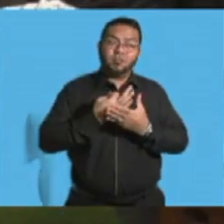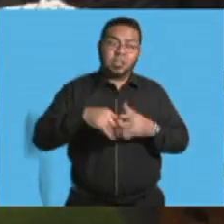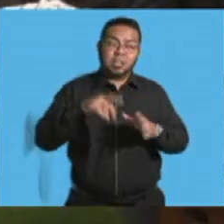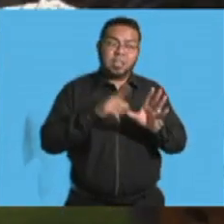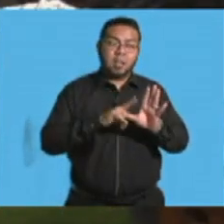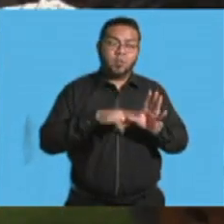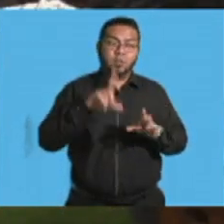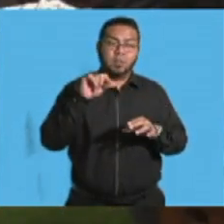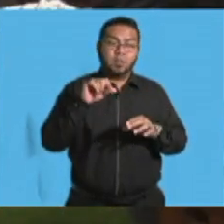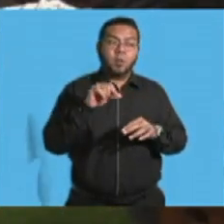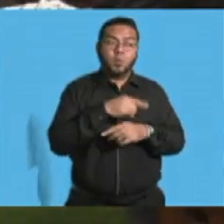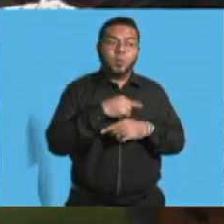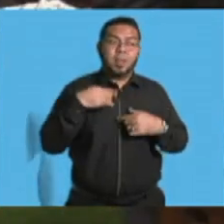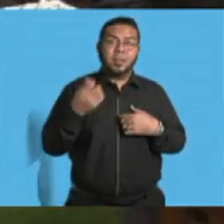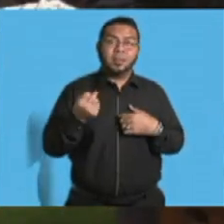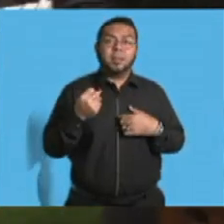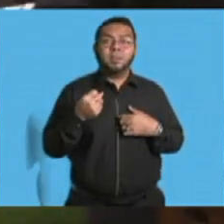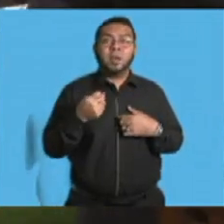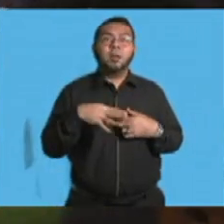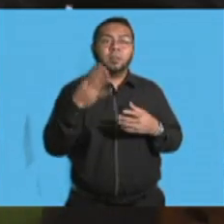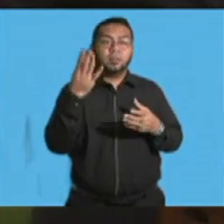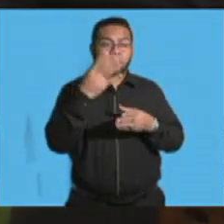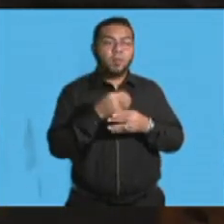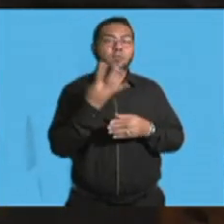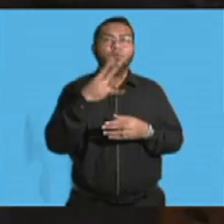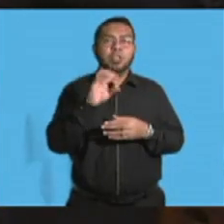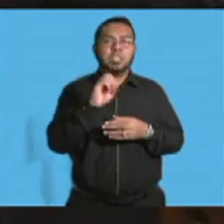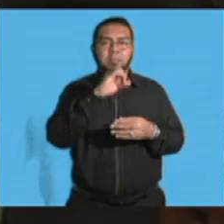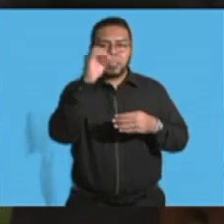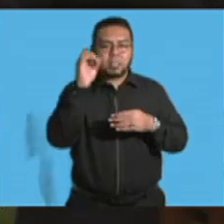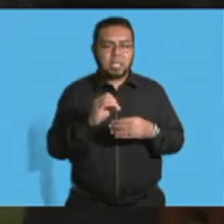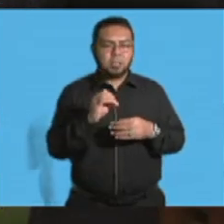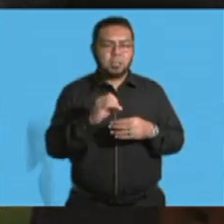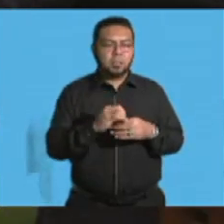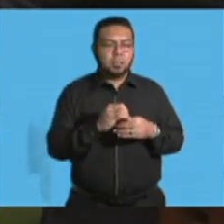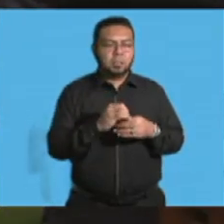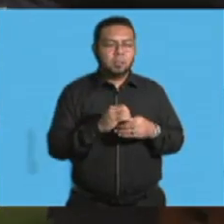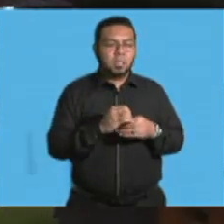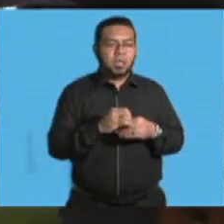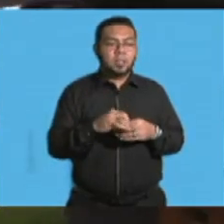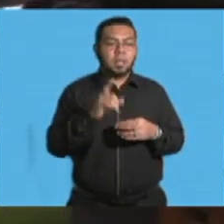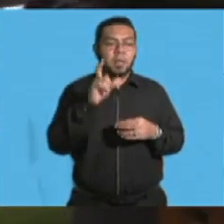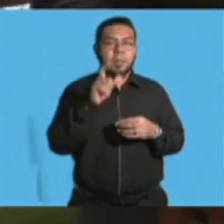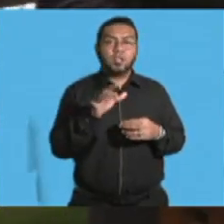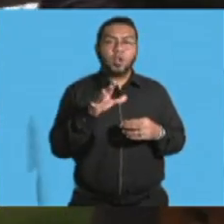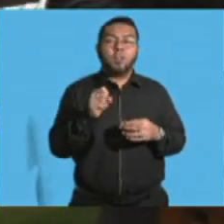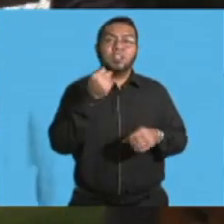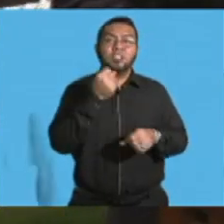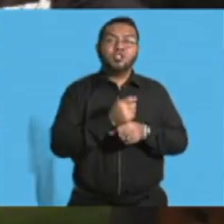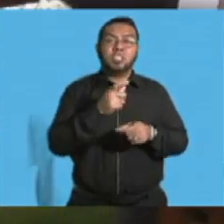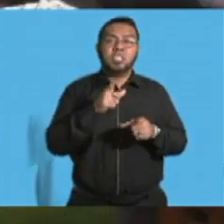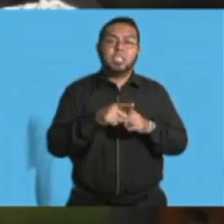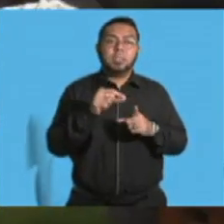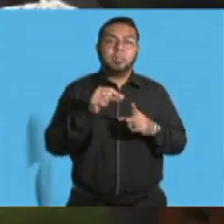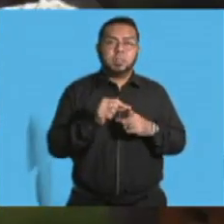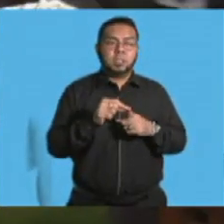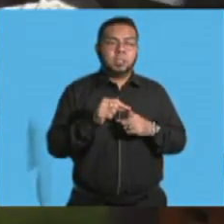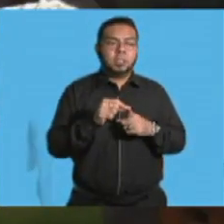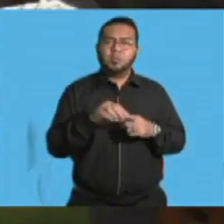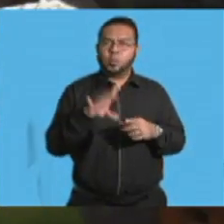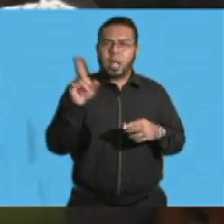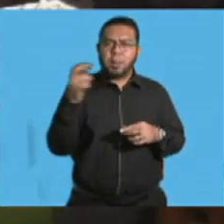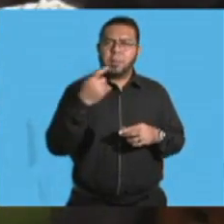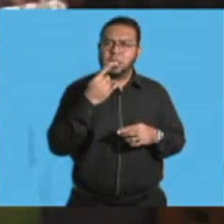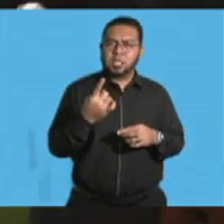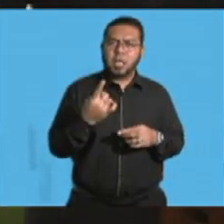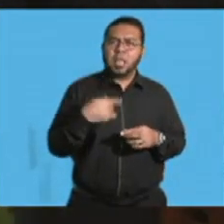Madam Speaker, our debt position would have been close to 40% as a percent of GDP, Madam Speaker. Of course, they'll come here and say